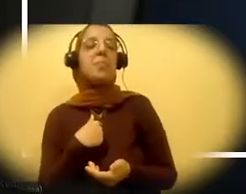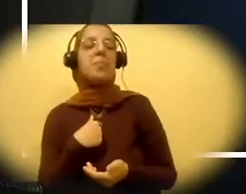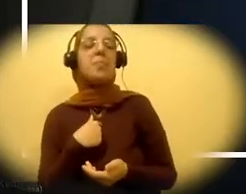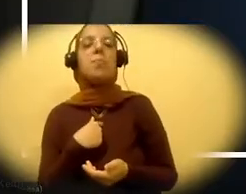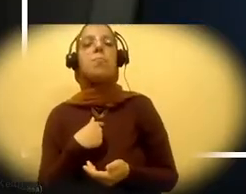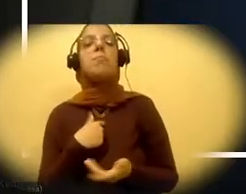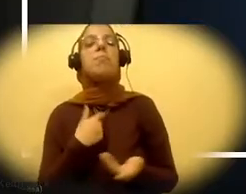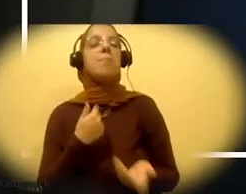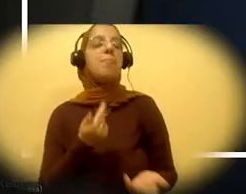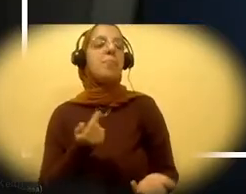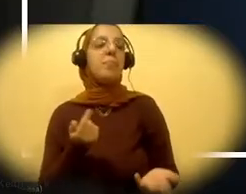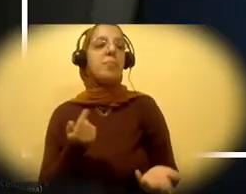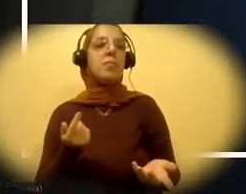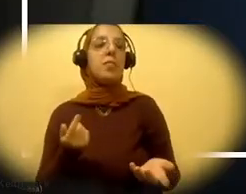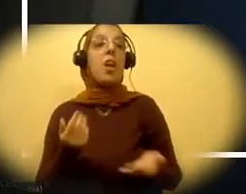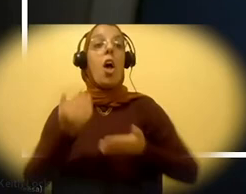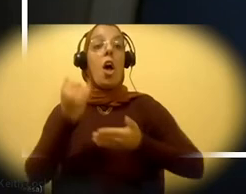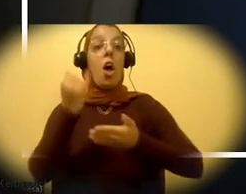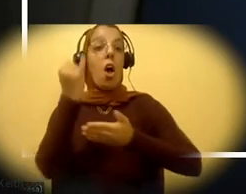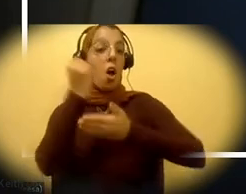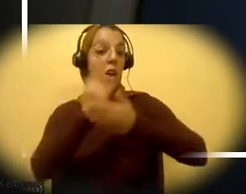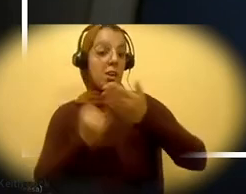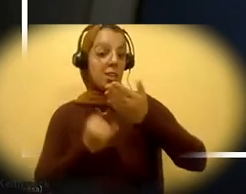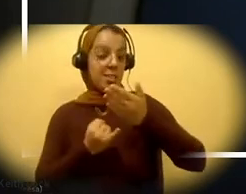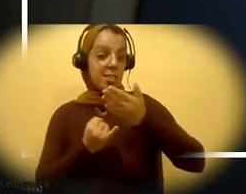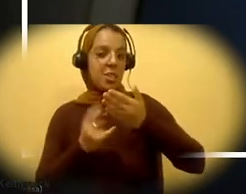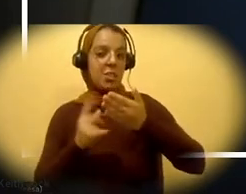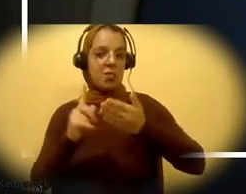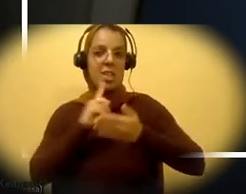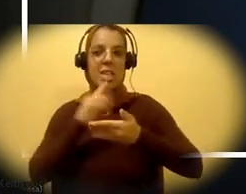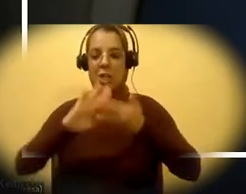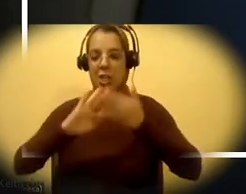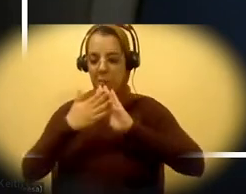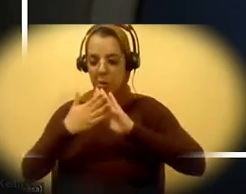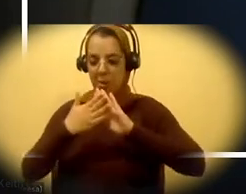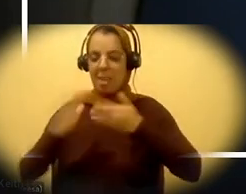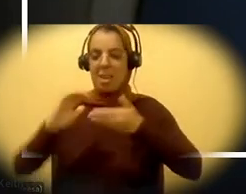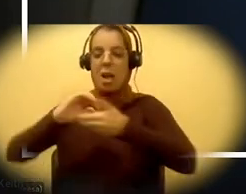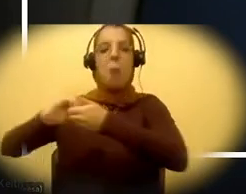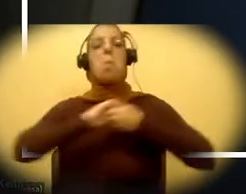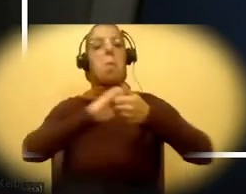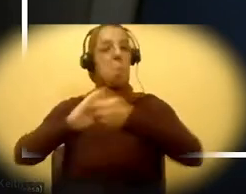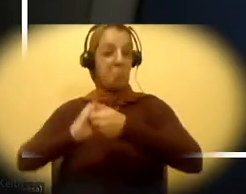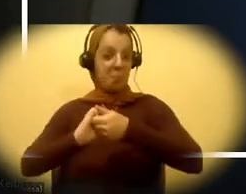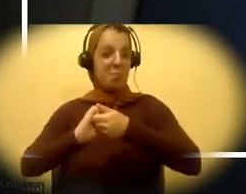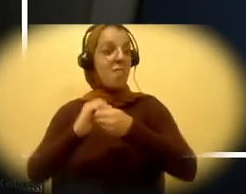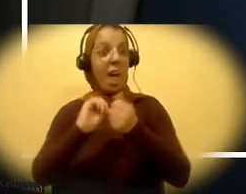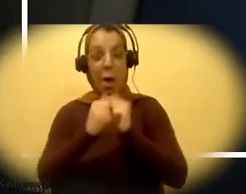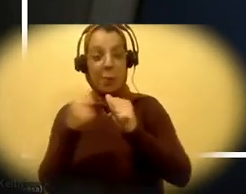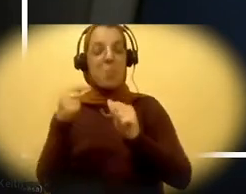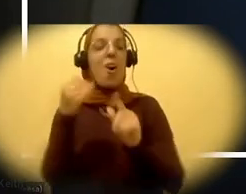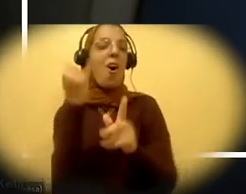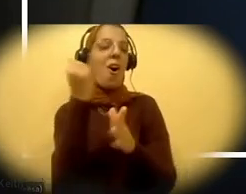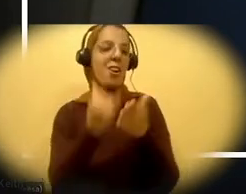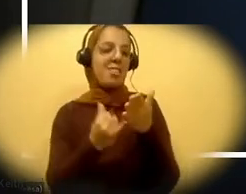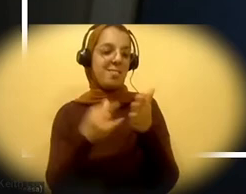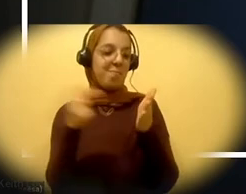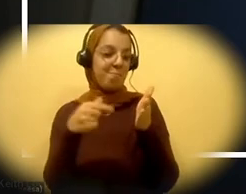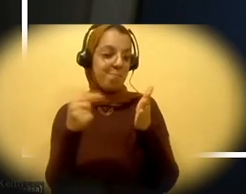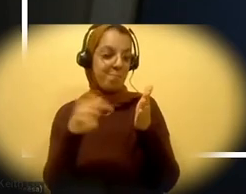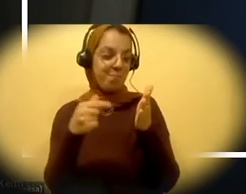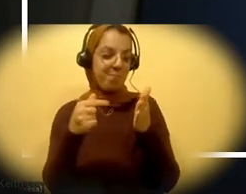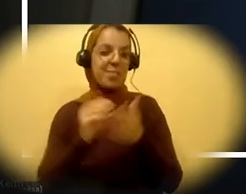art. It holds the community together. It can serve to do that. And also these are